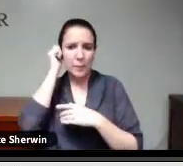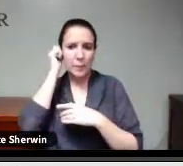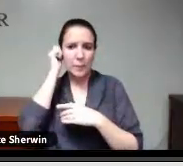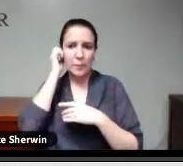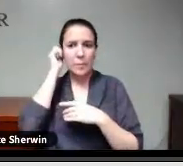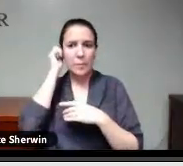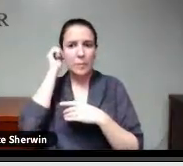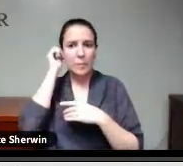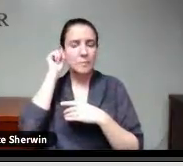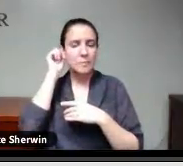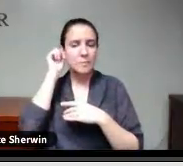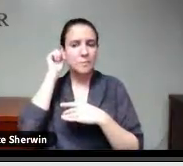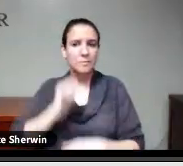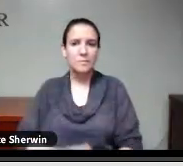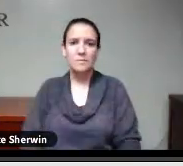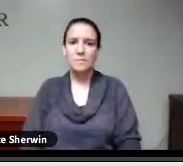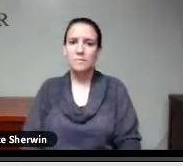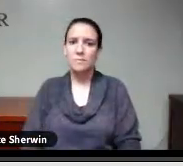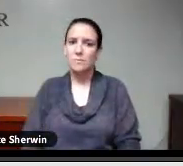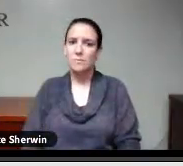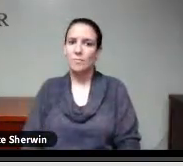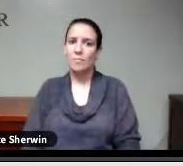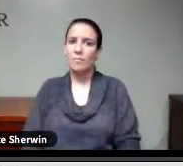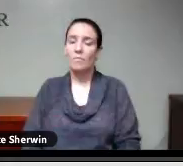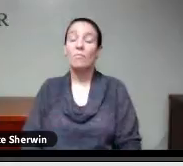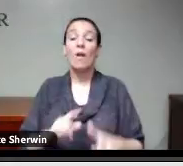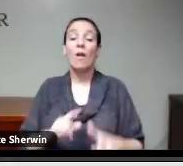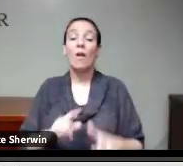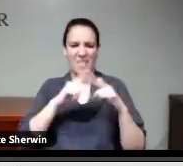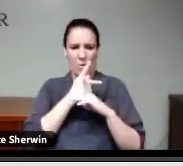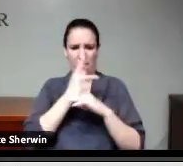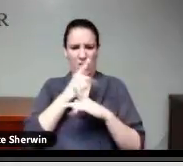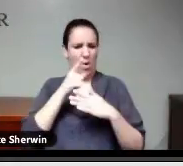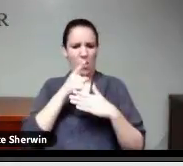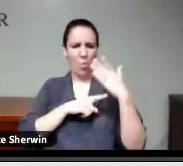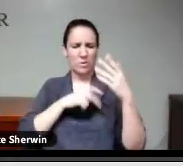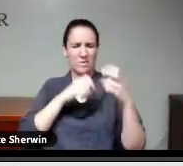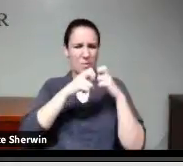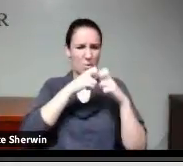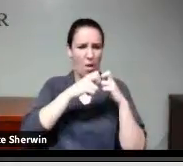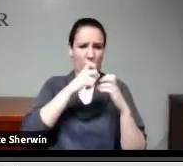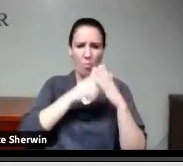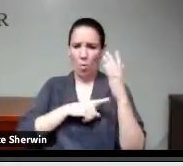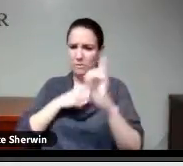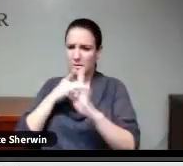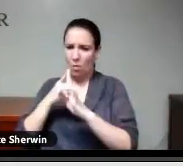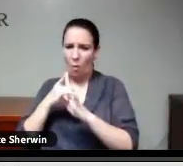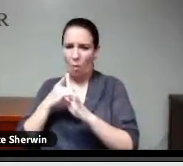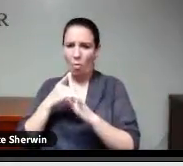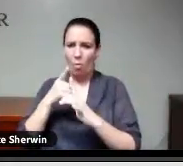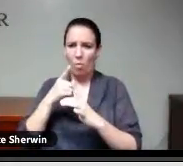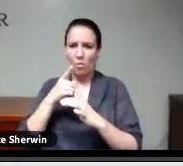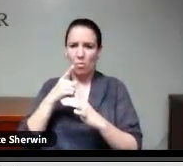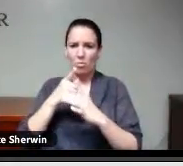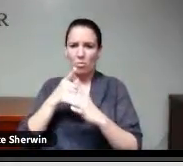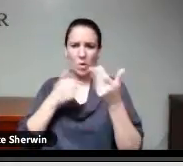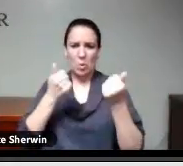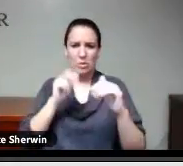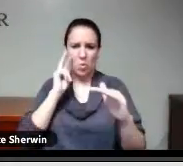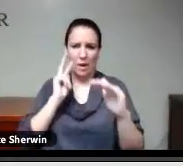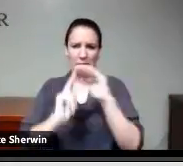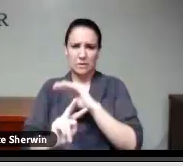communities. Then what we do is we use that to define a problem or a goal. What is it that we're trying to accomplish? We gather